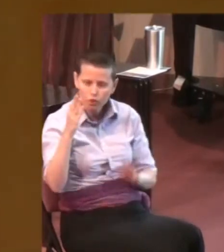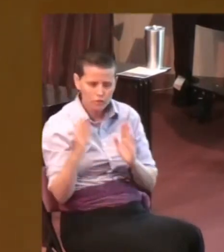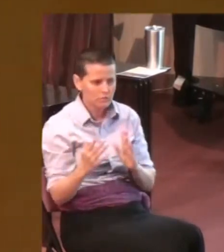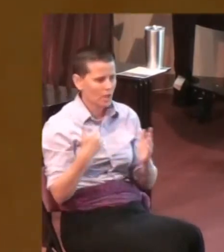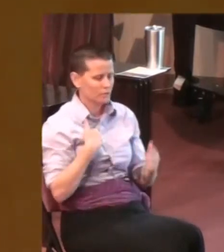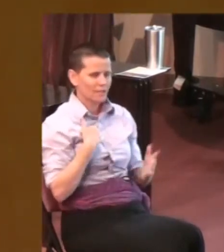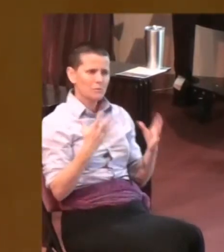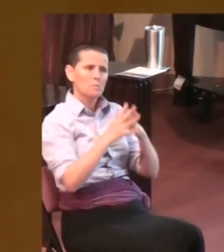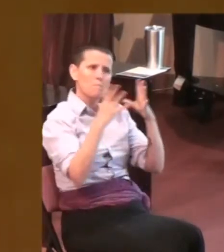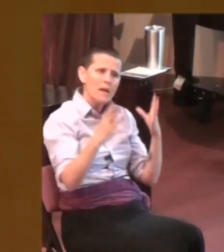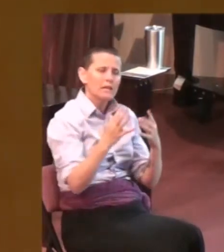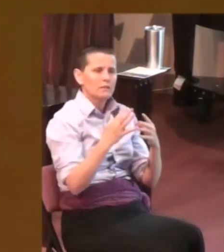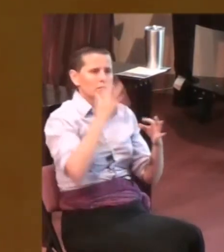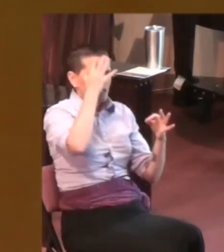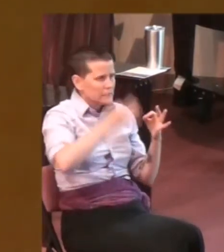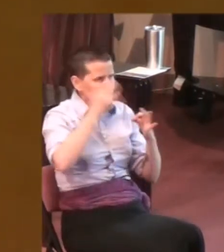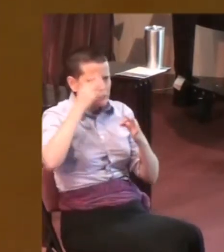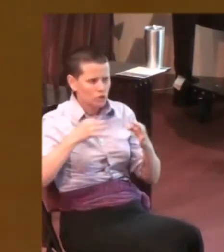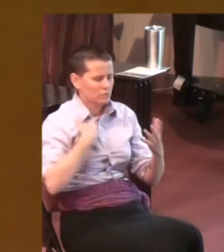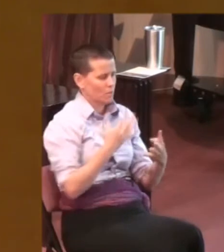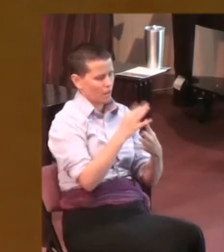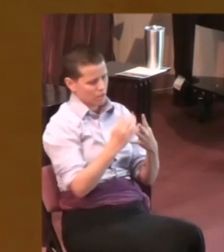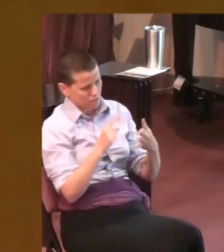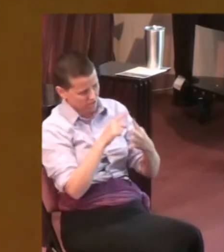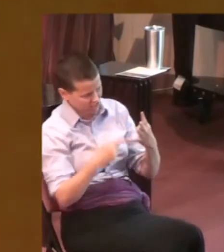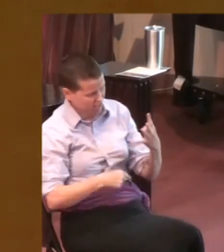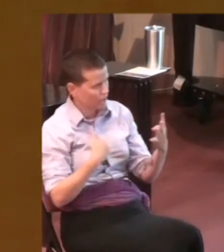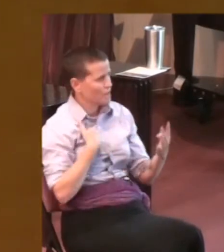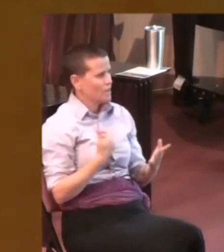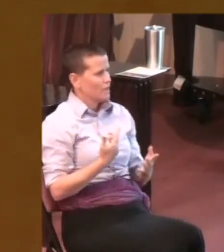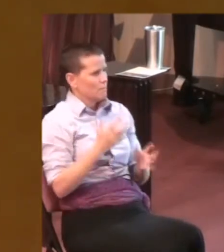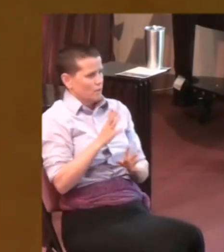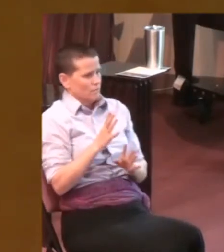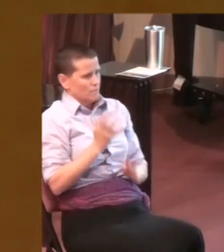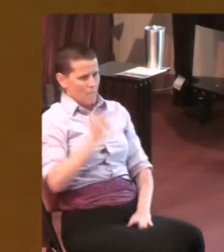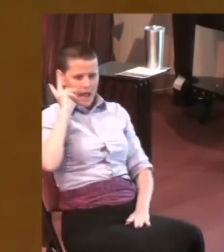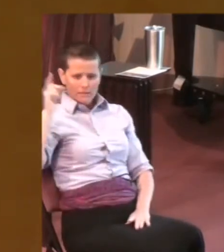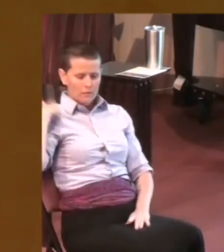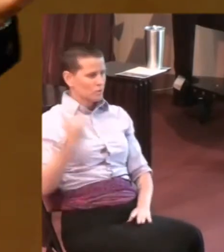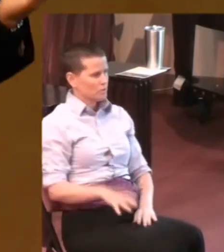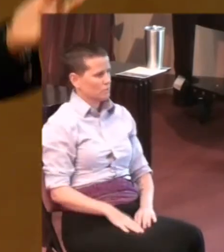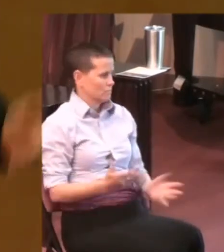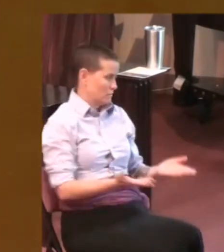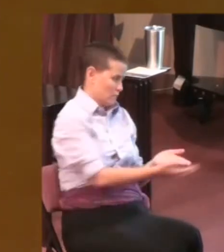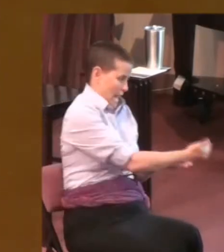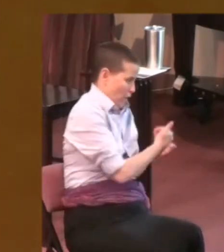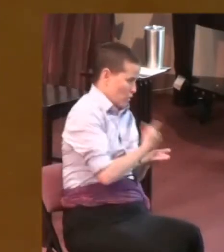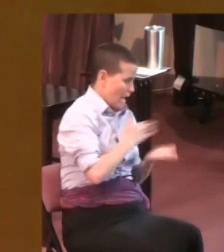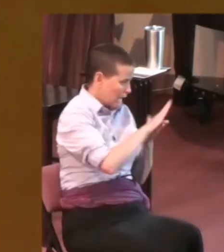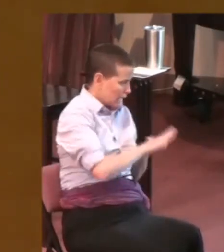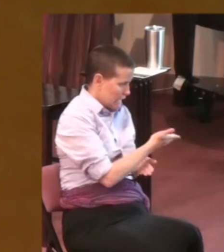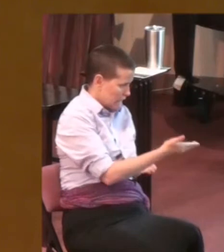to be made. Back then, I only had to use, let's grab the toilet cleaner, and very few decisions. It was simple.